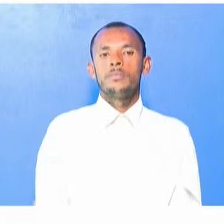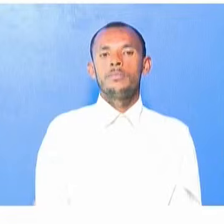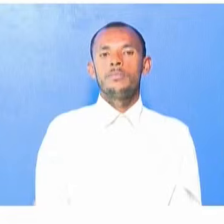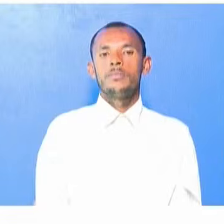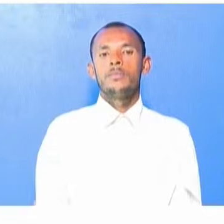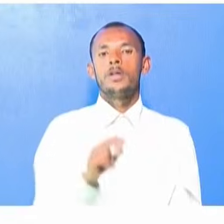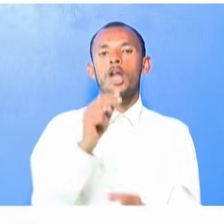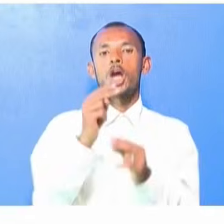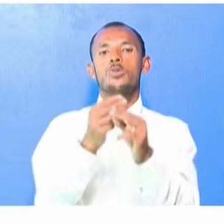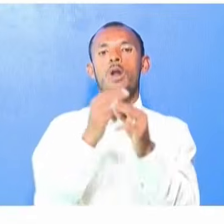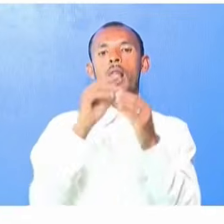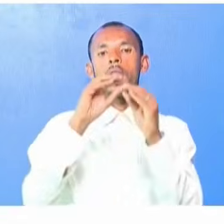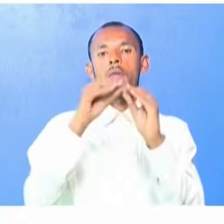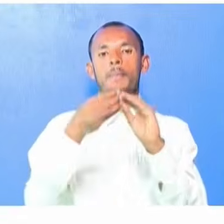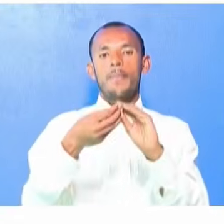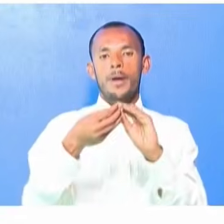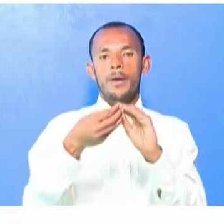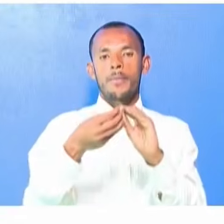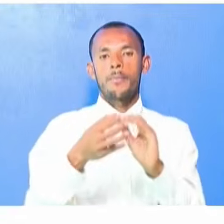natural number.